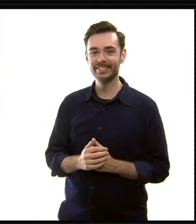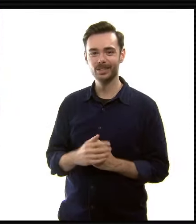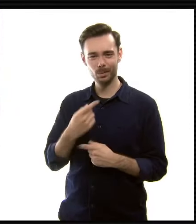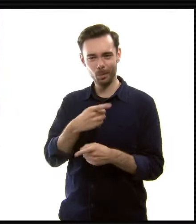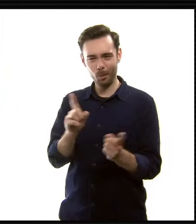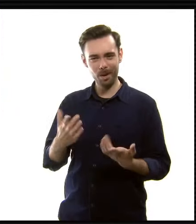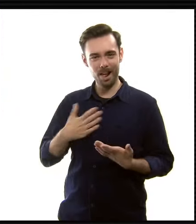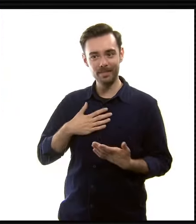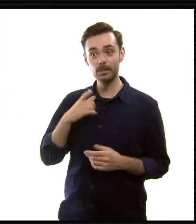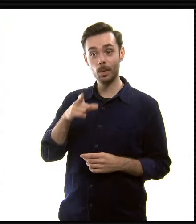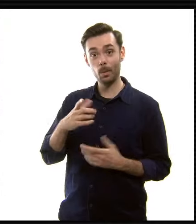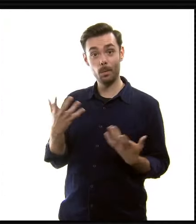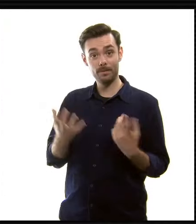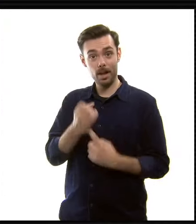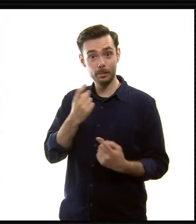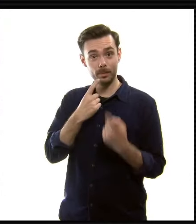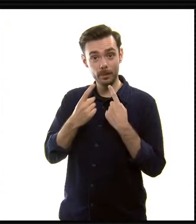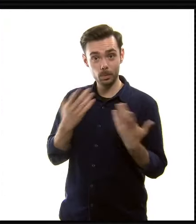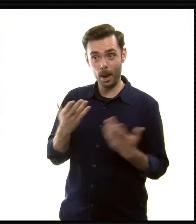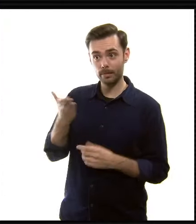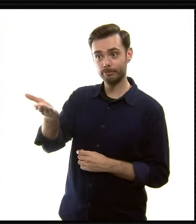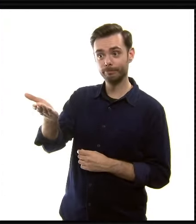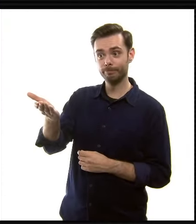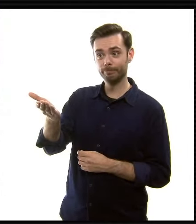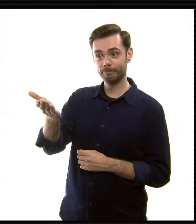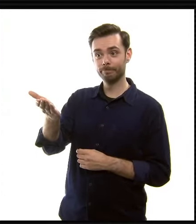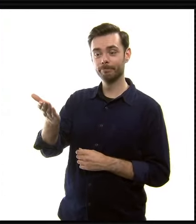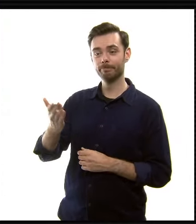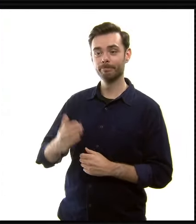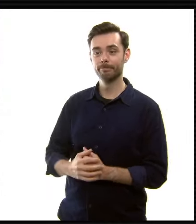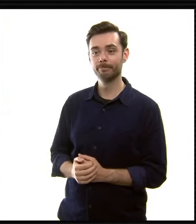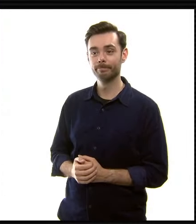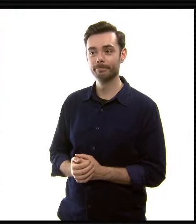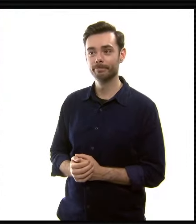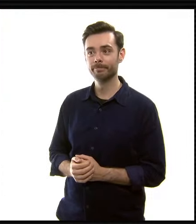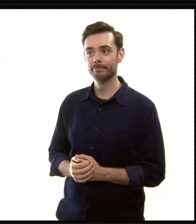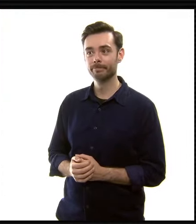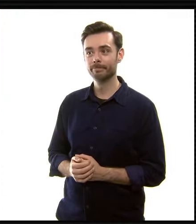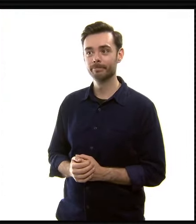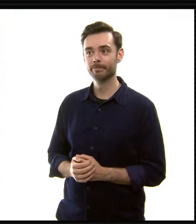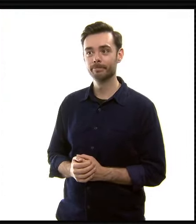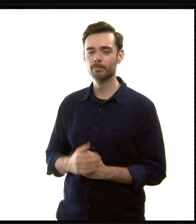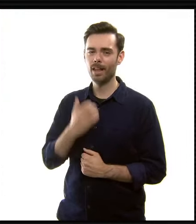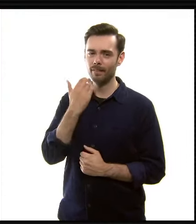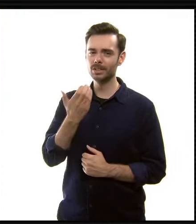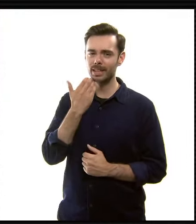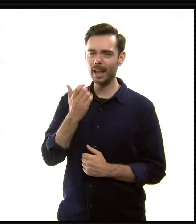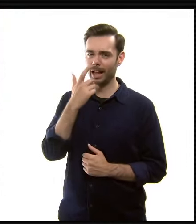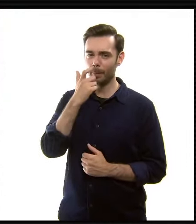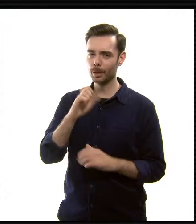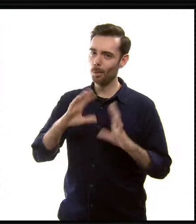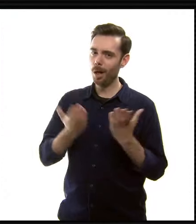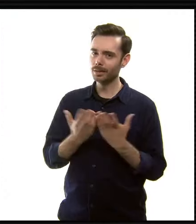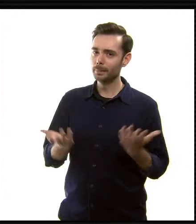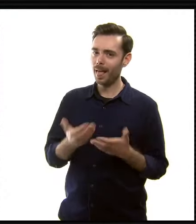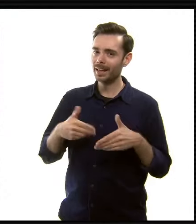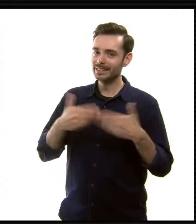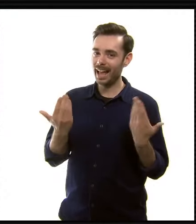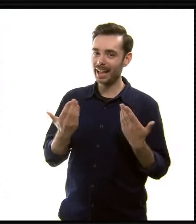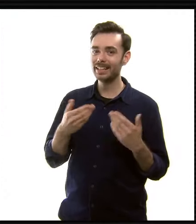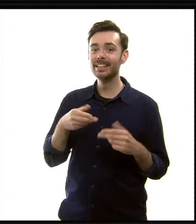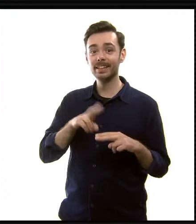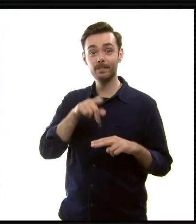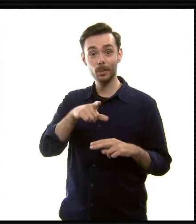World Play Day on Lego.com and find out all the details. And remember, every day can be World Play Day if you play and